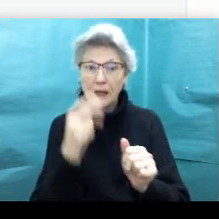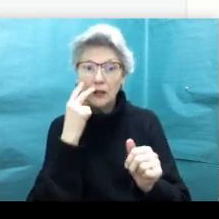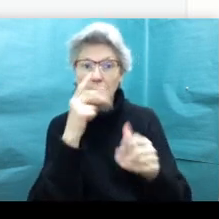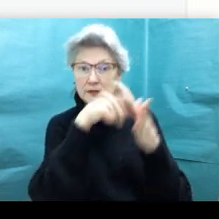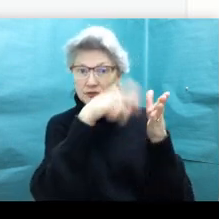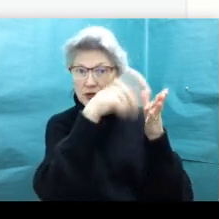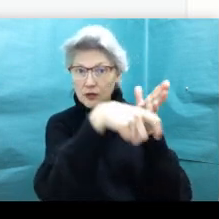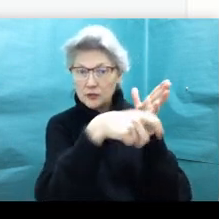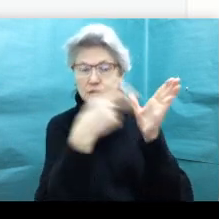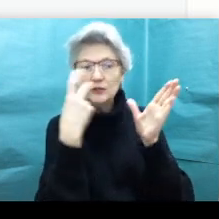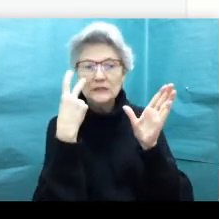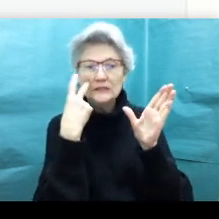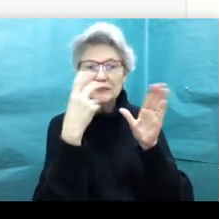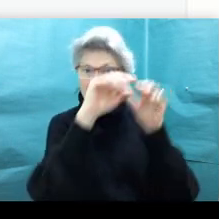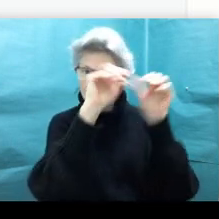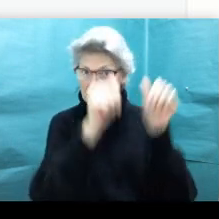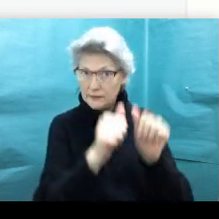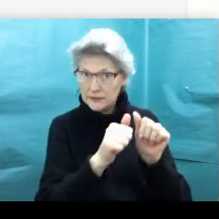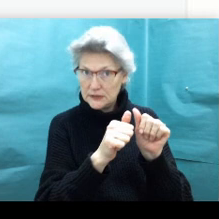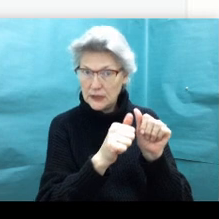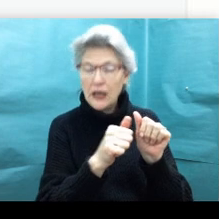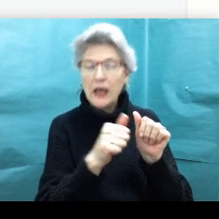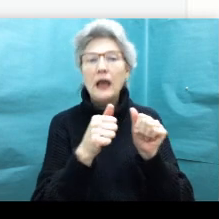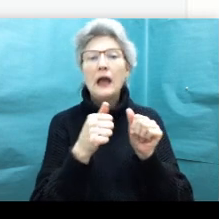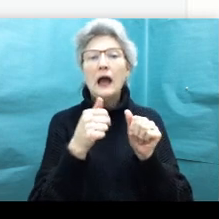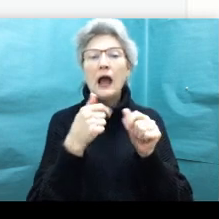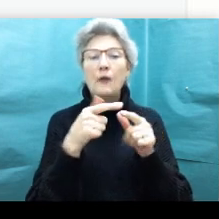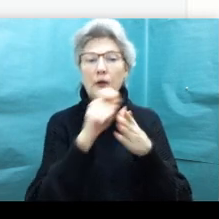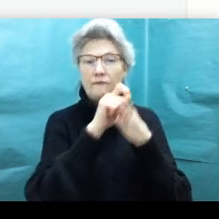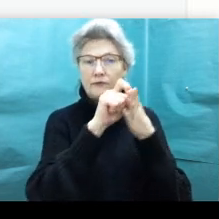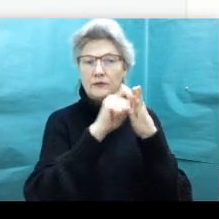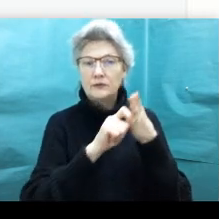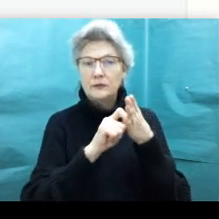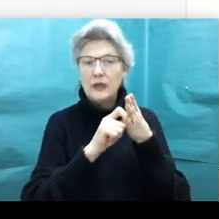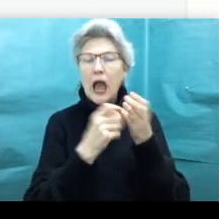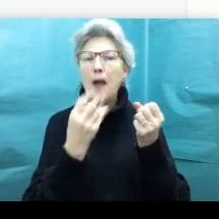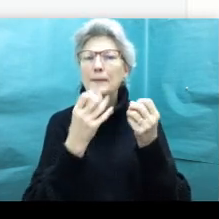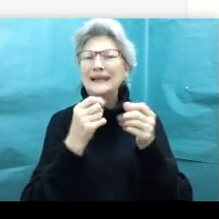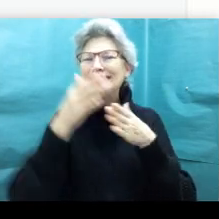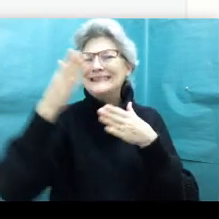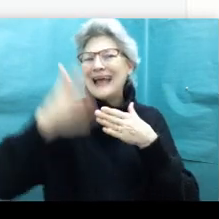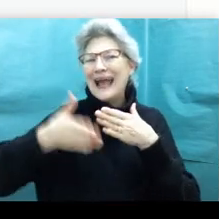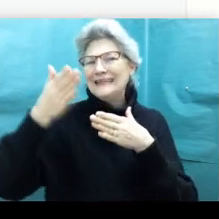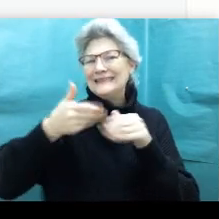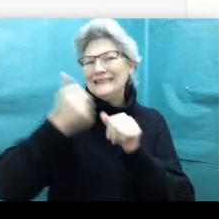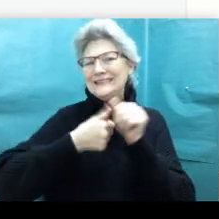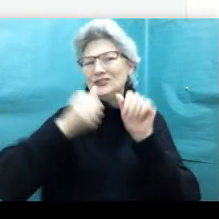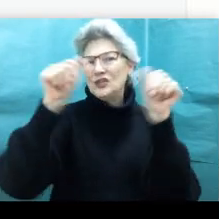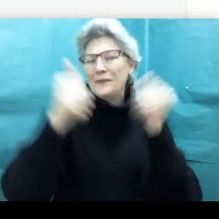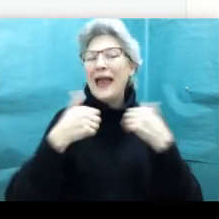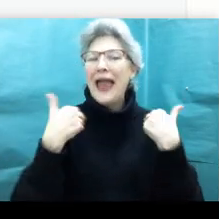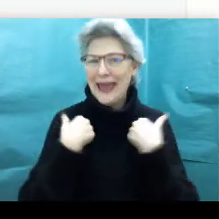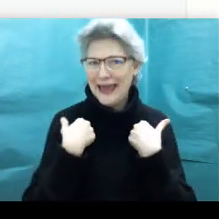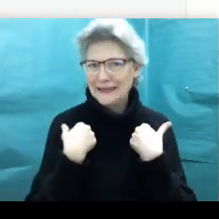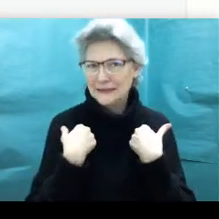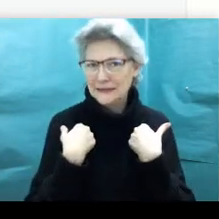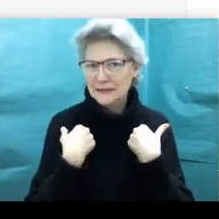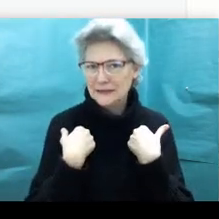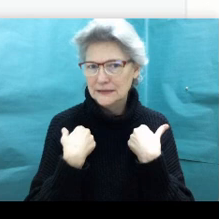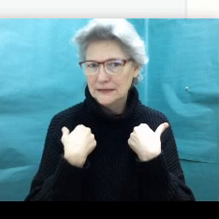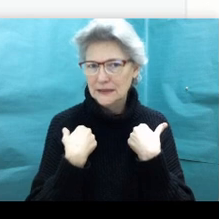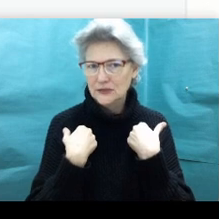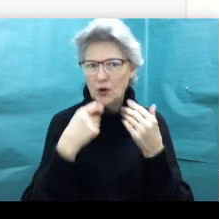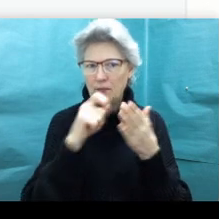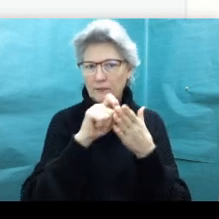some identified shapes, and I went and filled in the number of sides for these shapes. You can pause